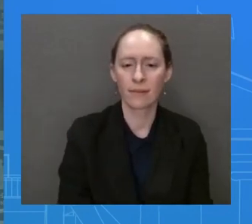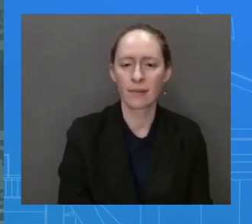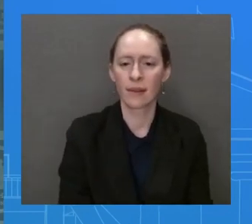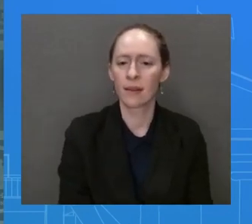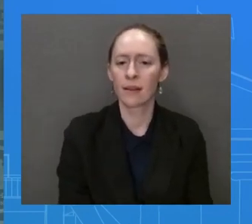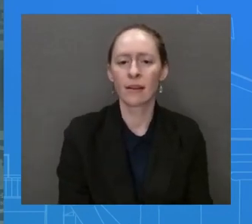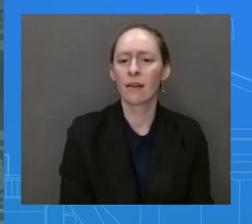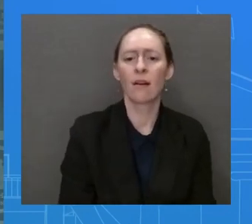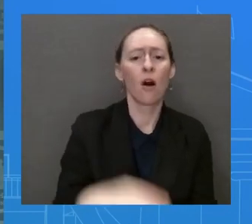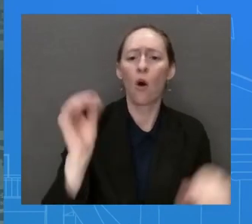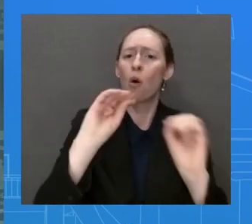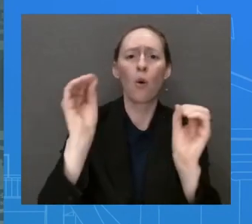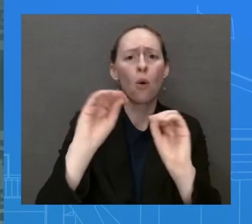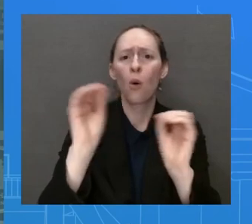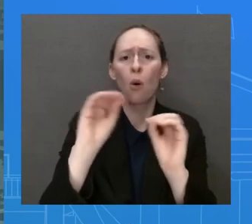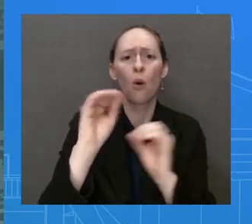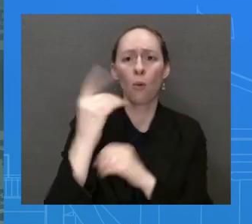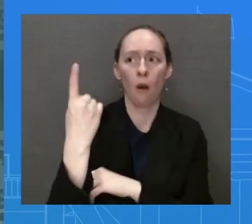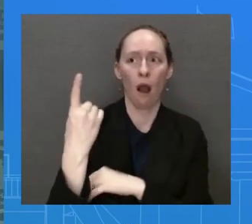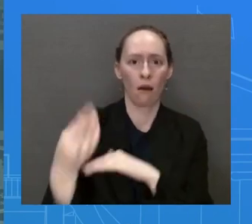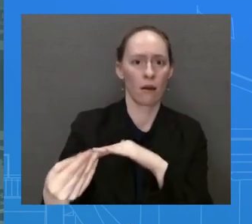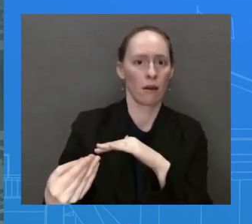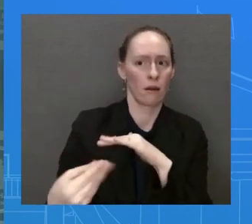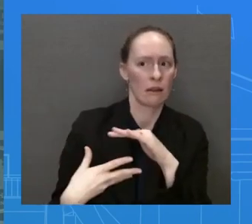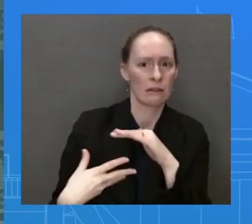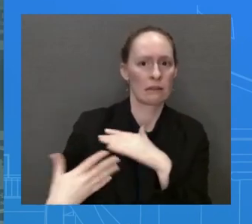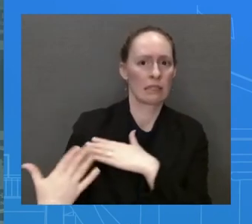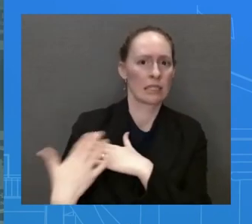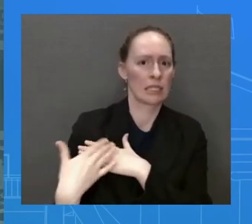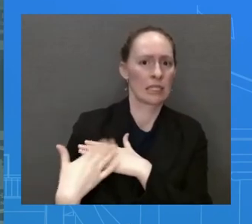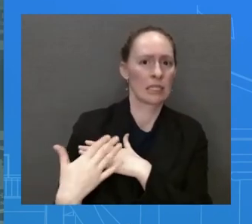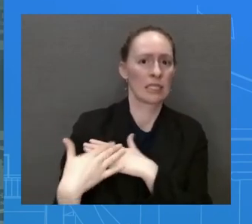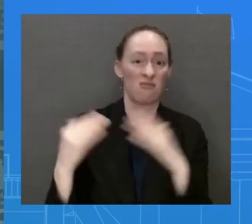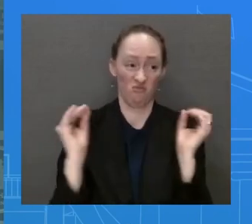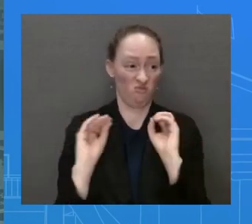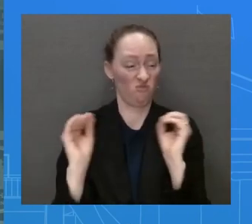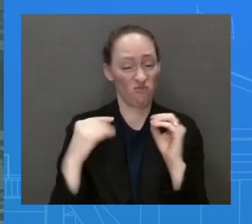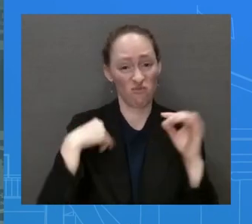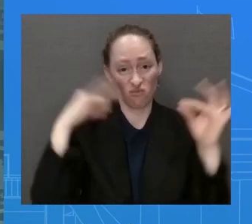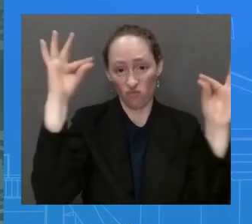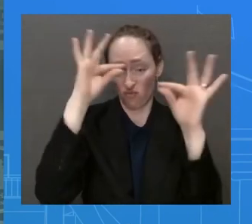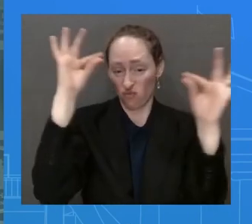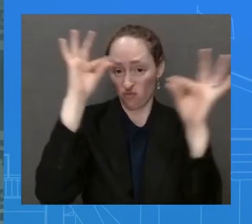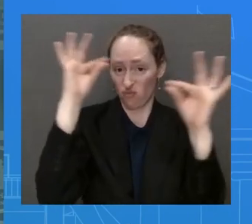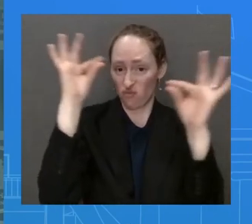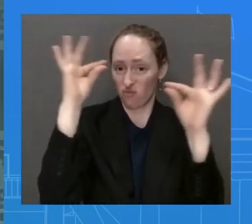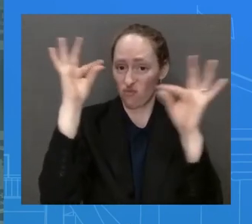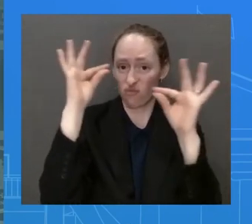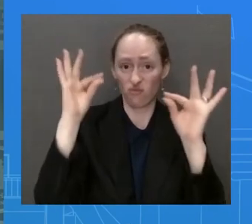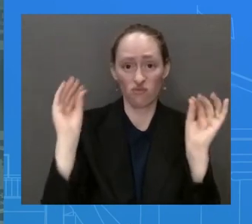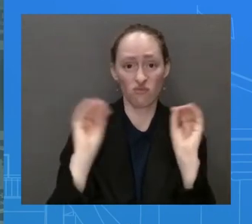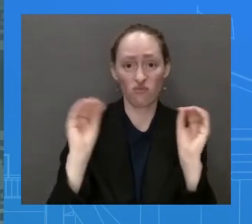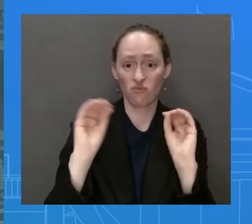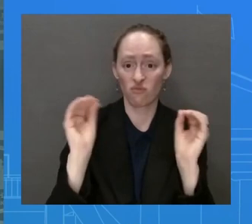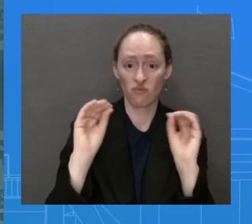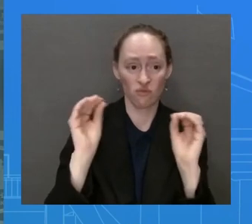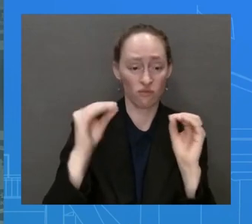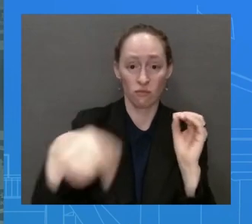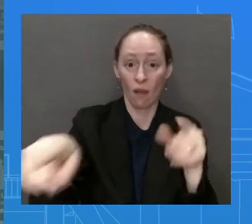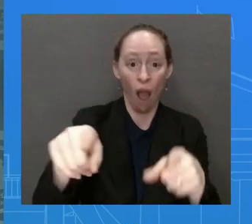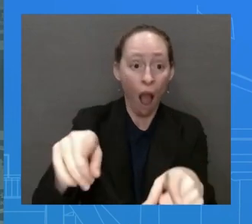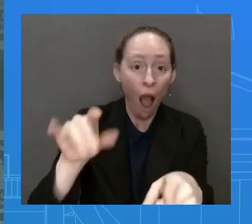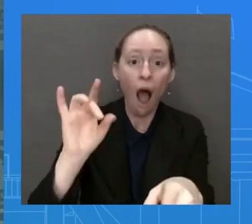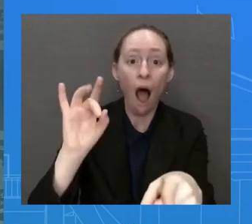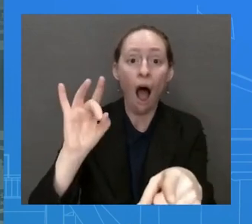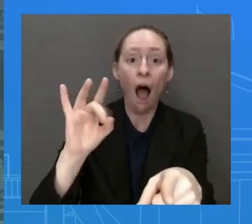that was the announcement was going to come yesterday until after it happened, so I can clear the deck there and let you know. Anything else specific